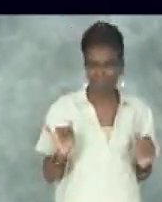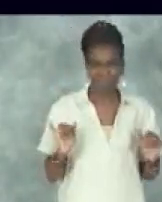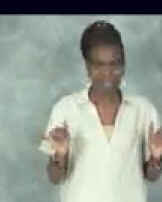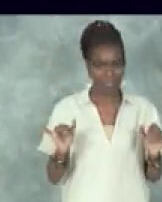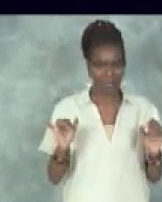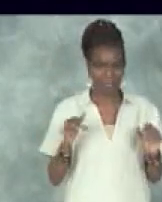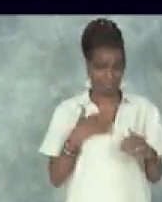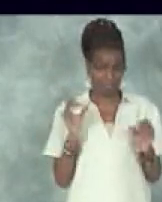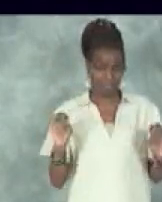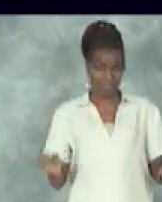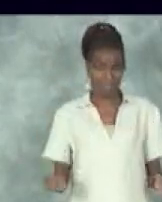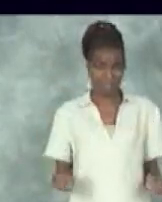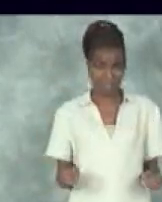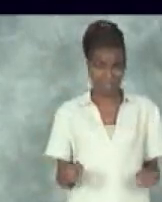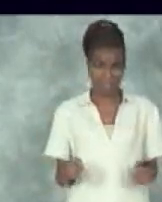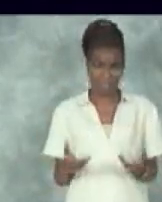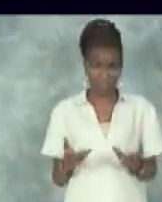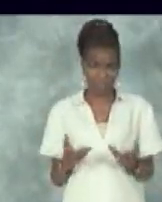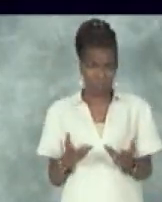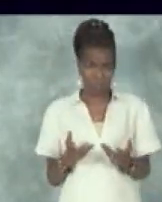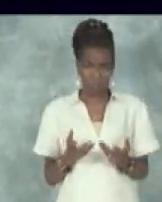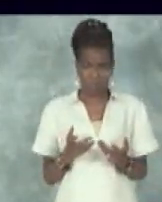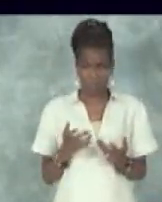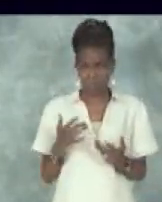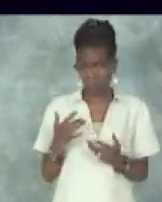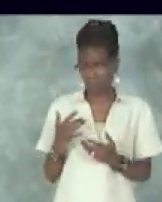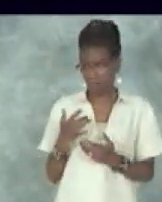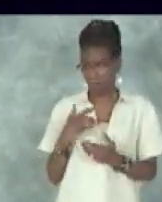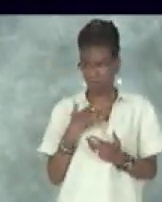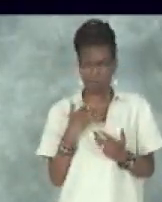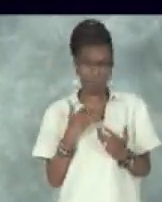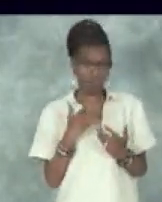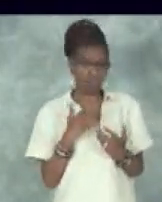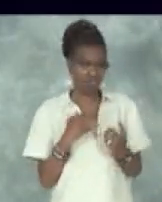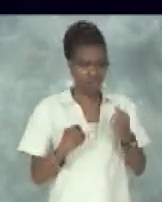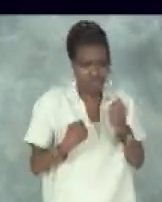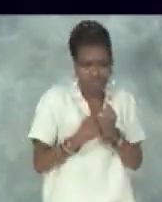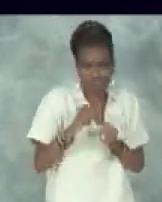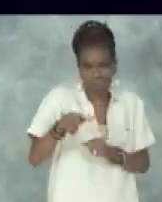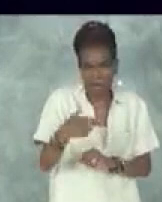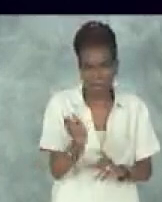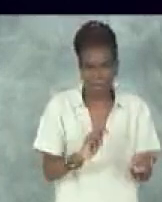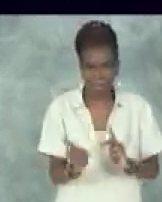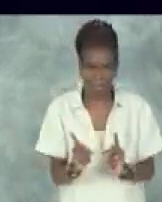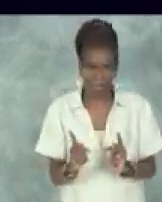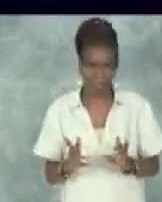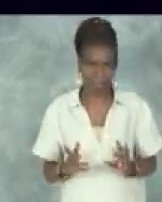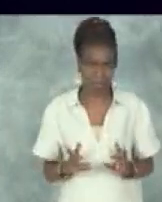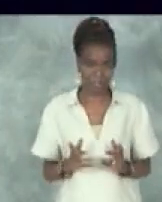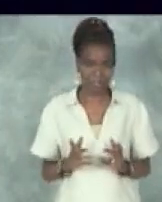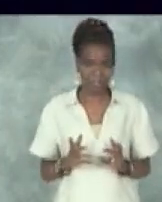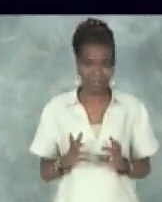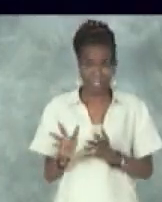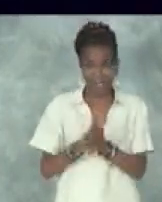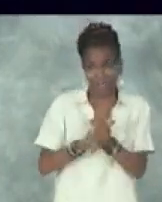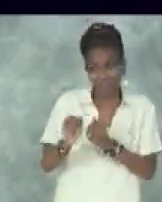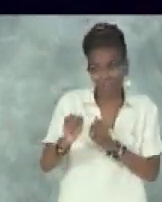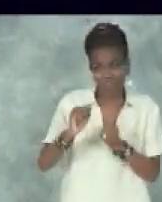someone is not perfect, they don't deserve any support. Hopelessness destroys